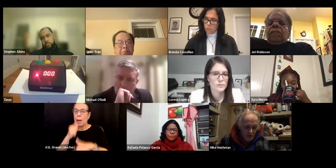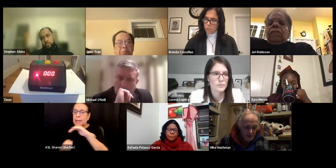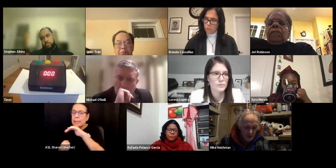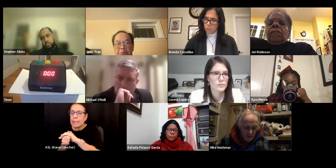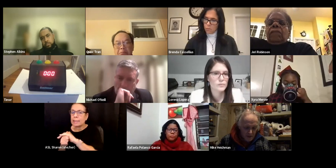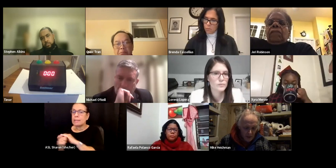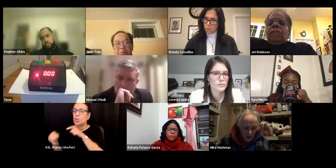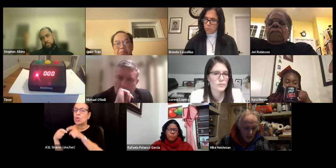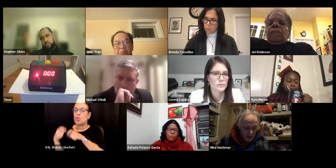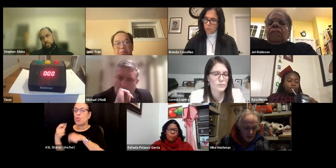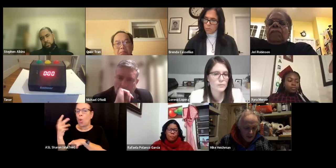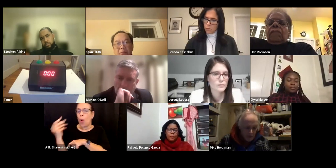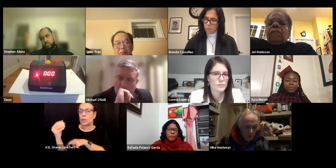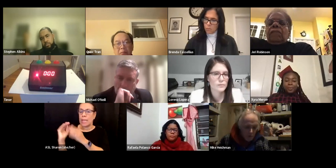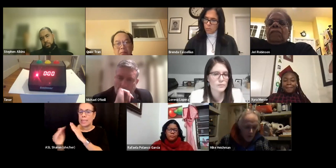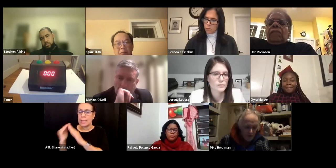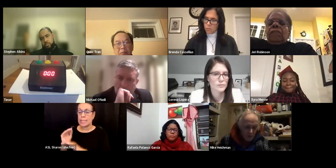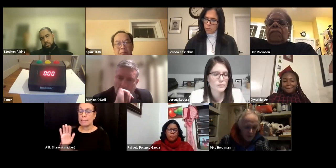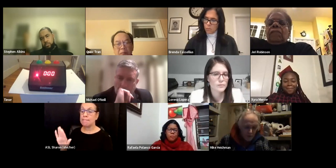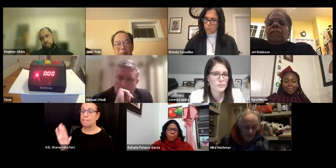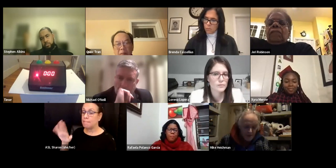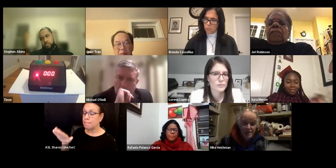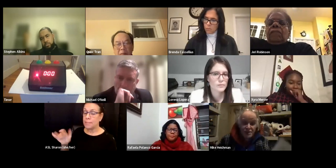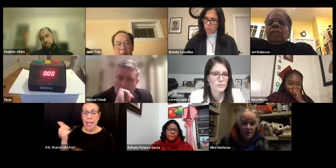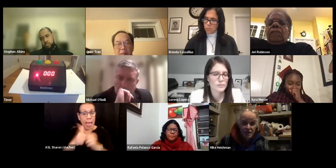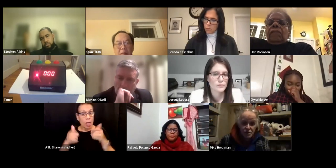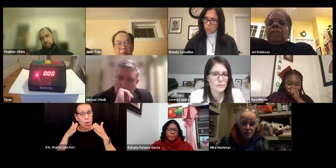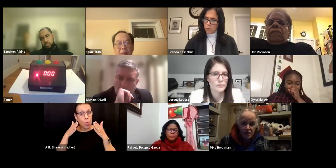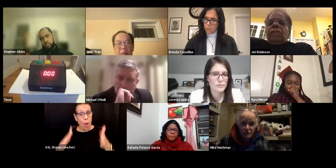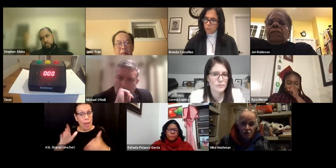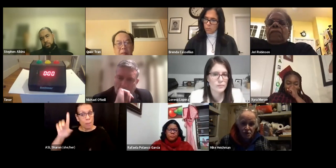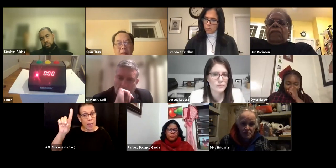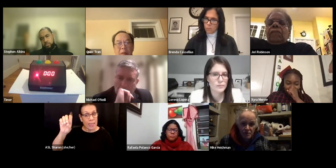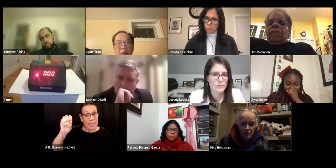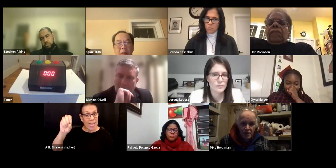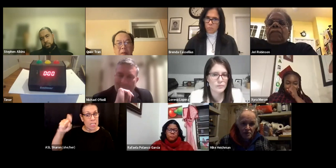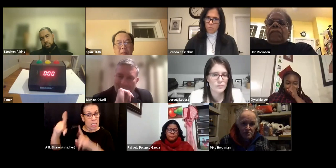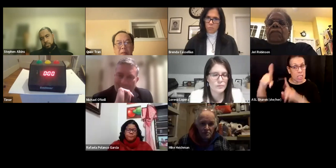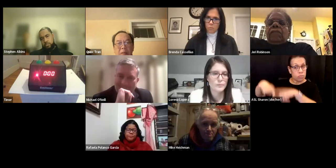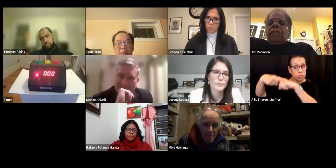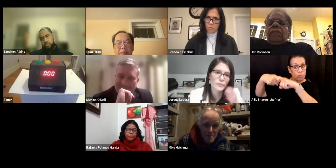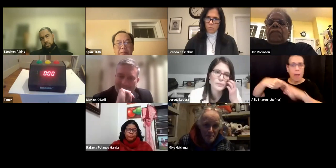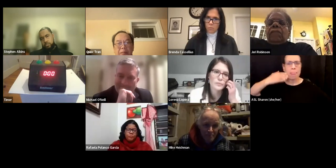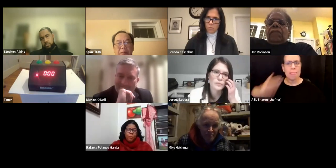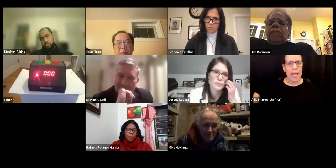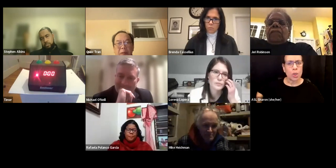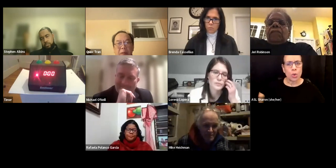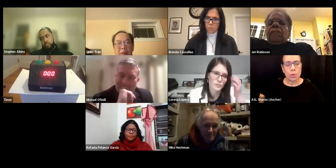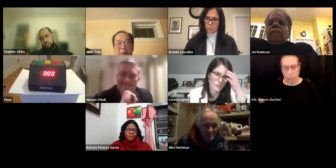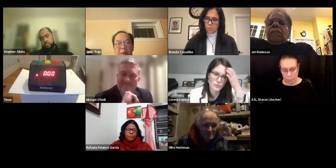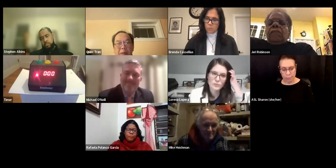outside of our city mr heisman are there any way that we could place jesse into receivership thank you thank